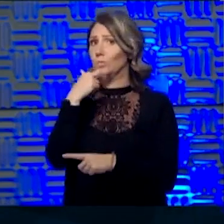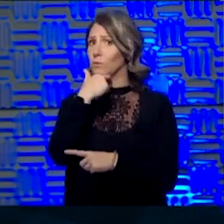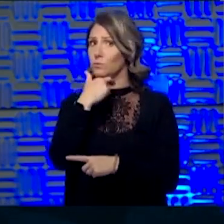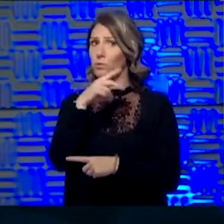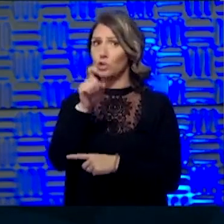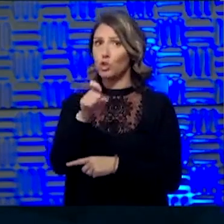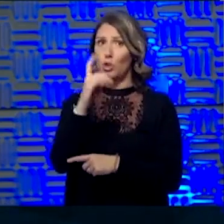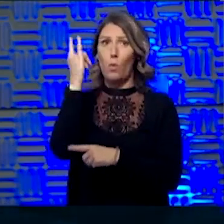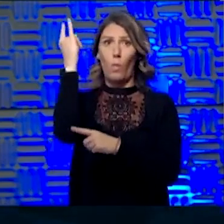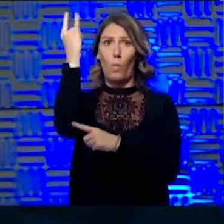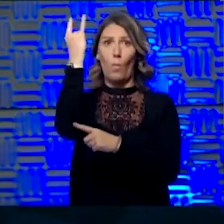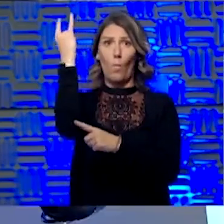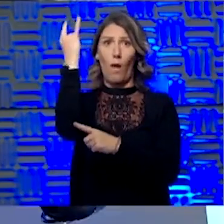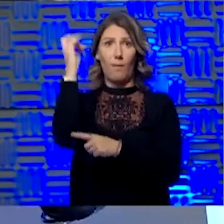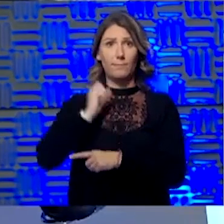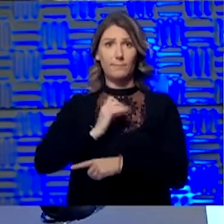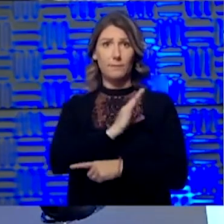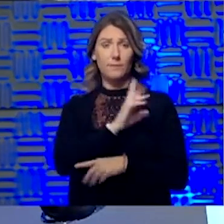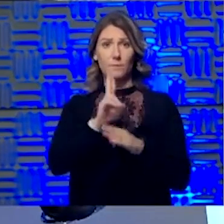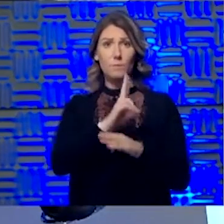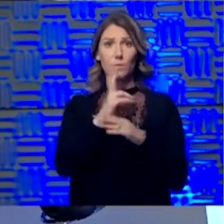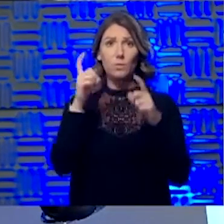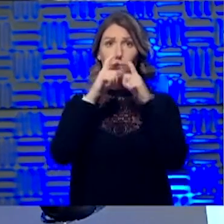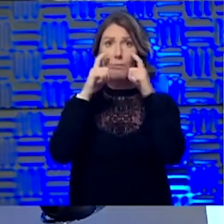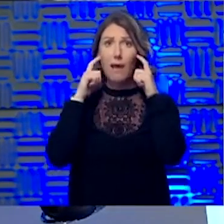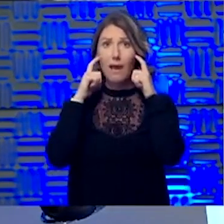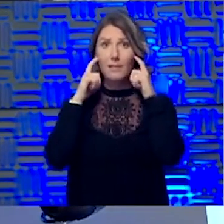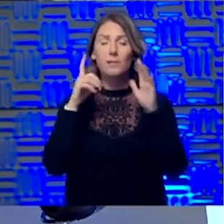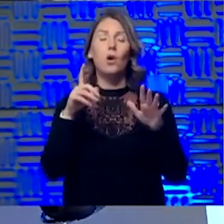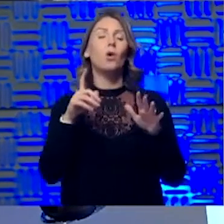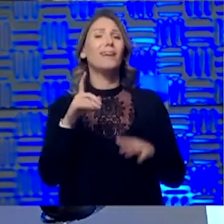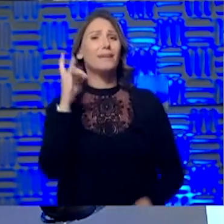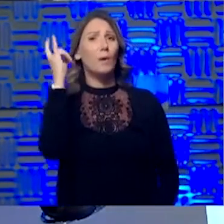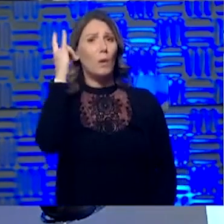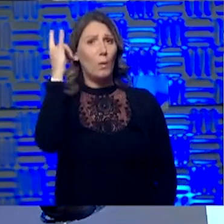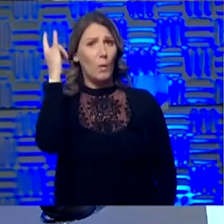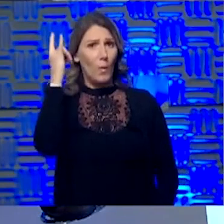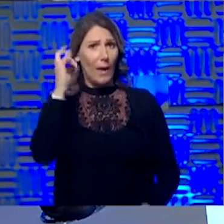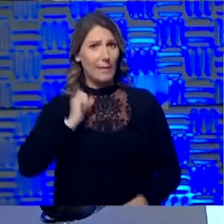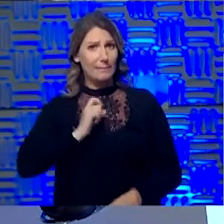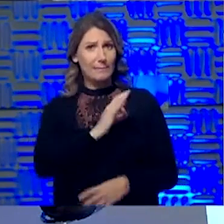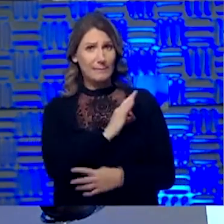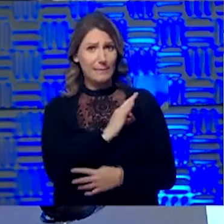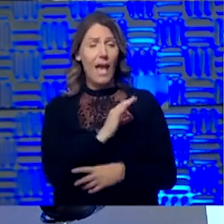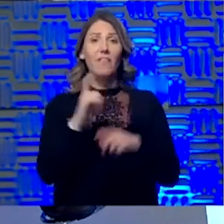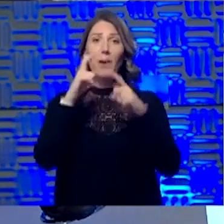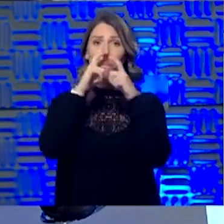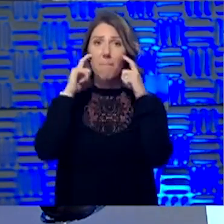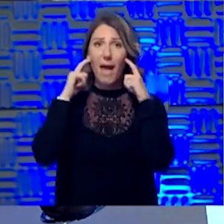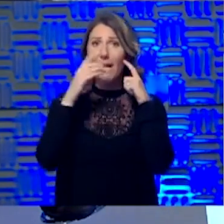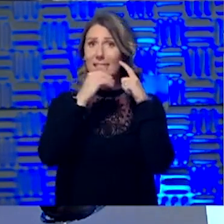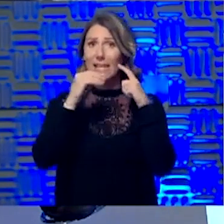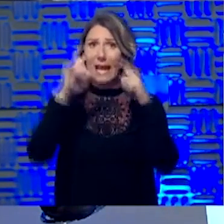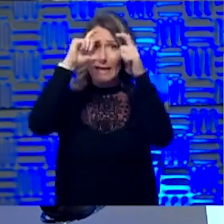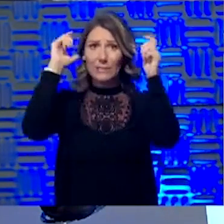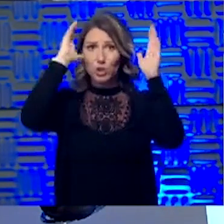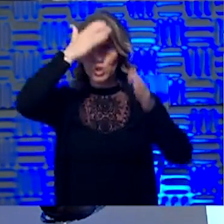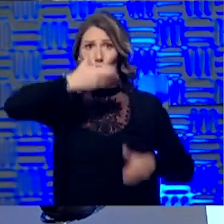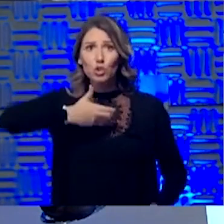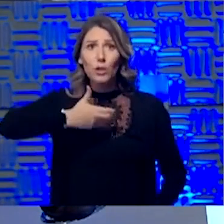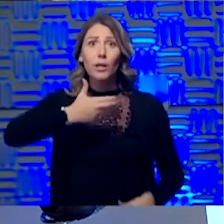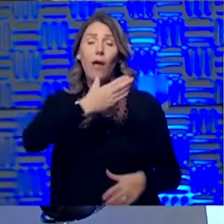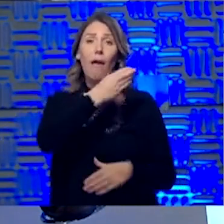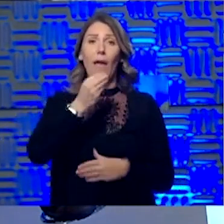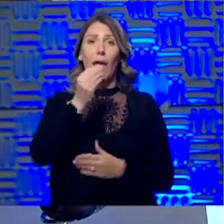masks? Oh, I'm going to take the easy one. So wait staff should wear masks and preferably face shields and gloves when they're